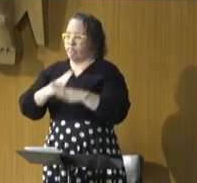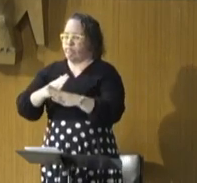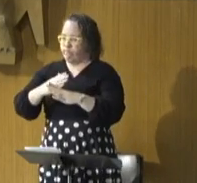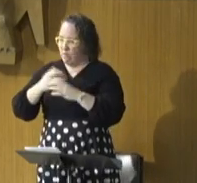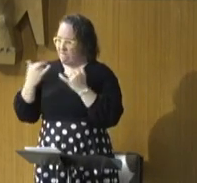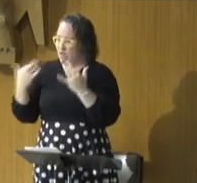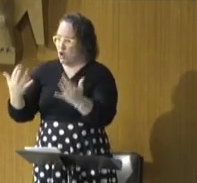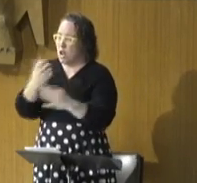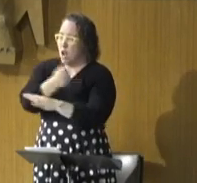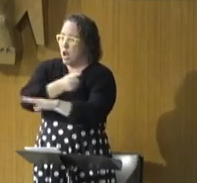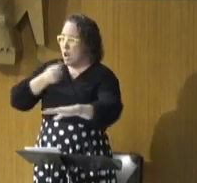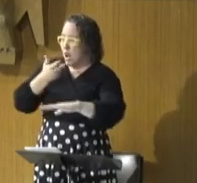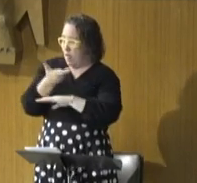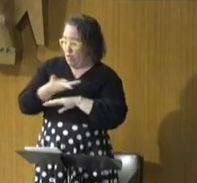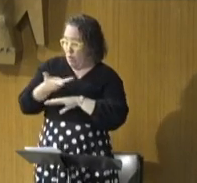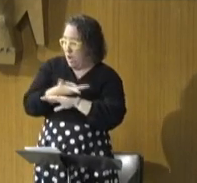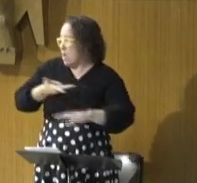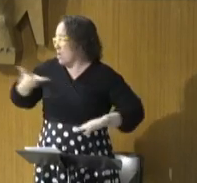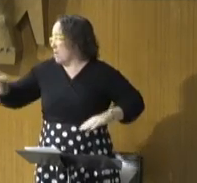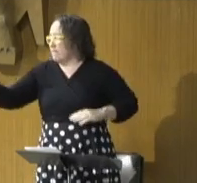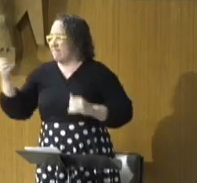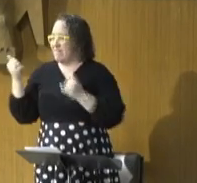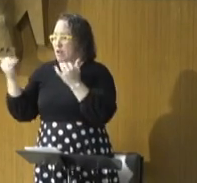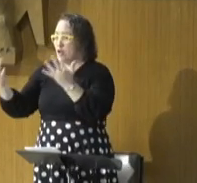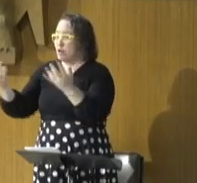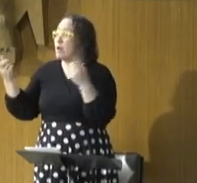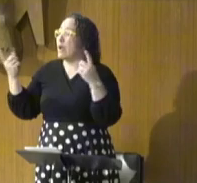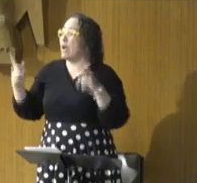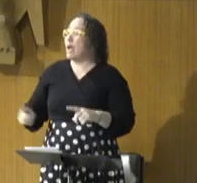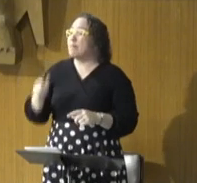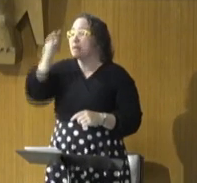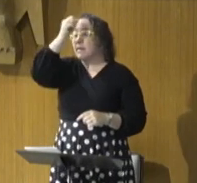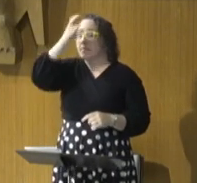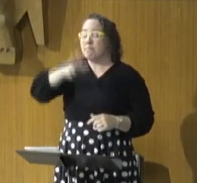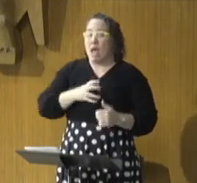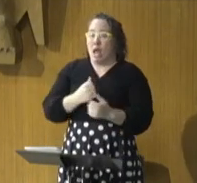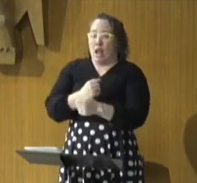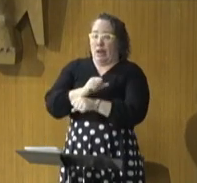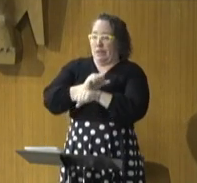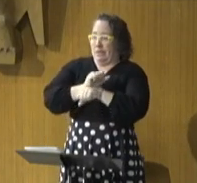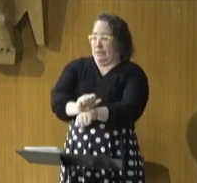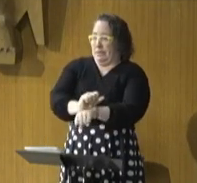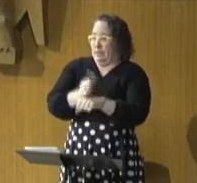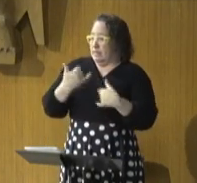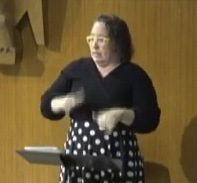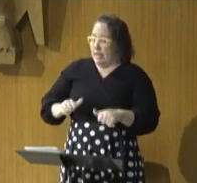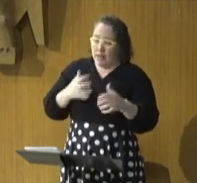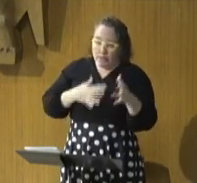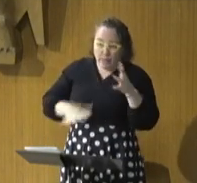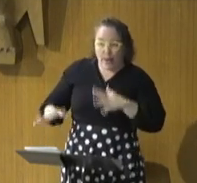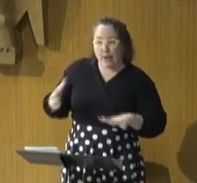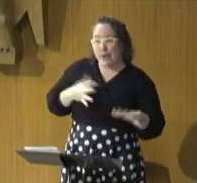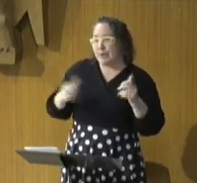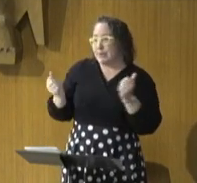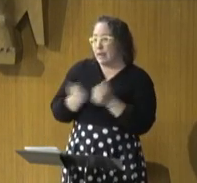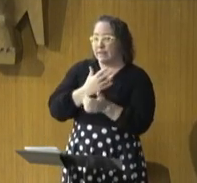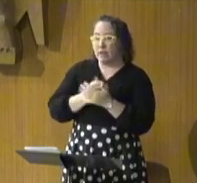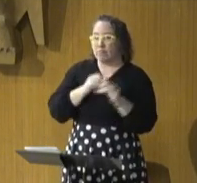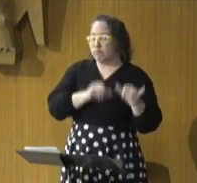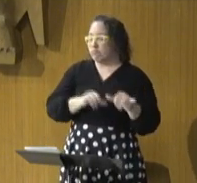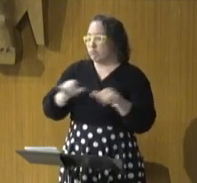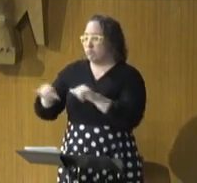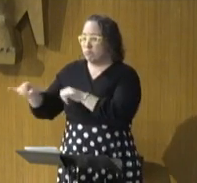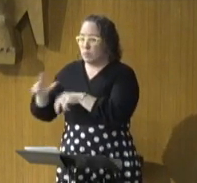furnace of blazing fire. So the men were bound, still wearing their tunics, their trousers, their hats, and their other